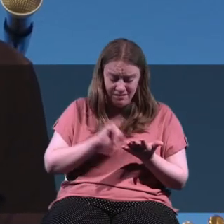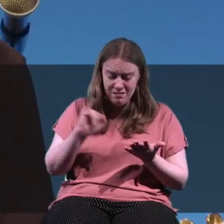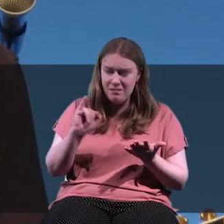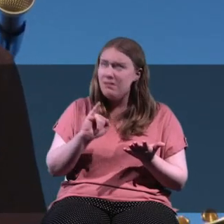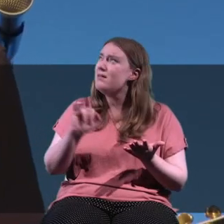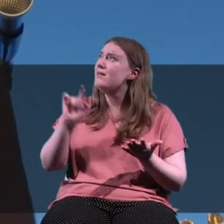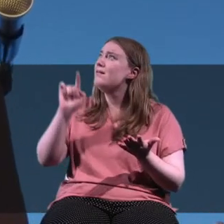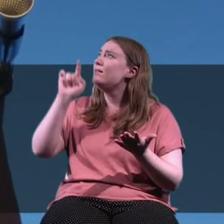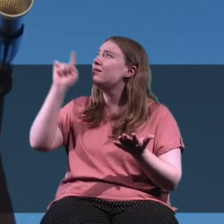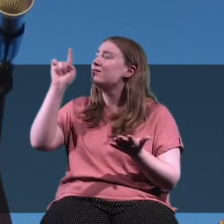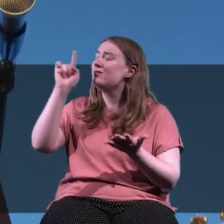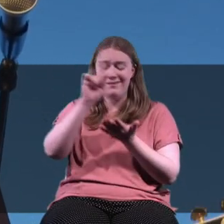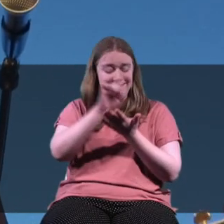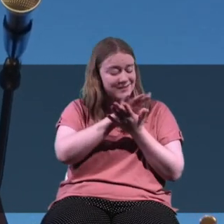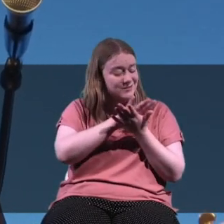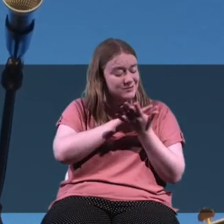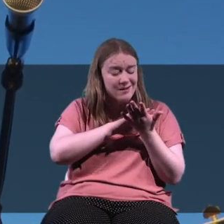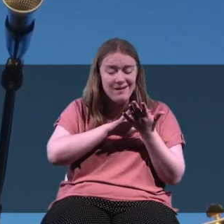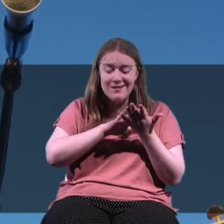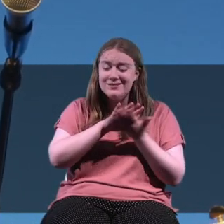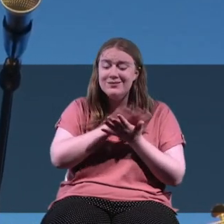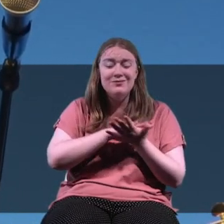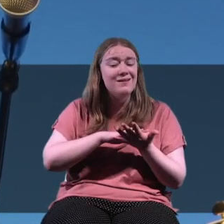away my great